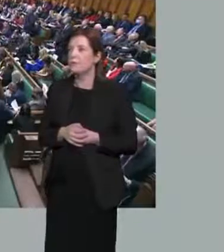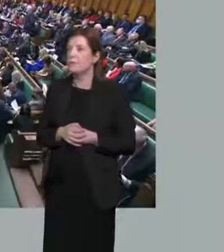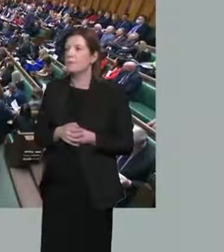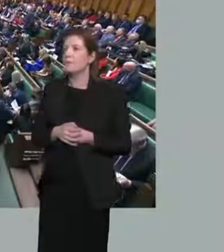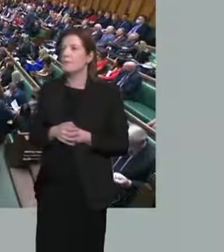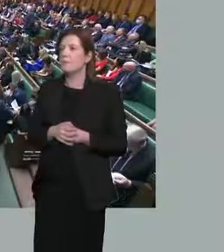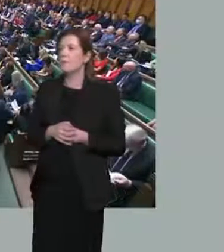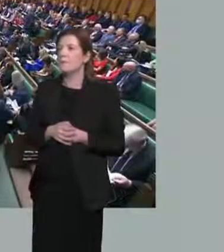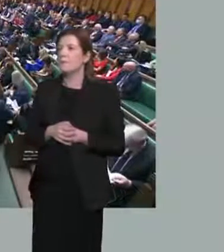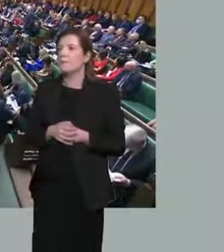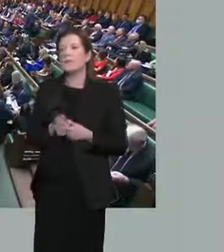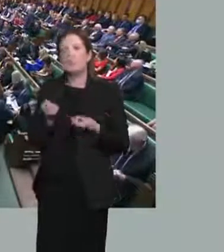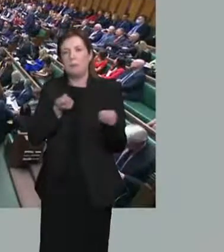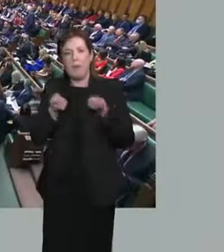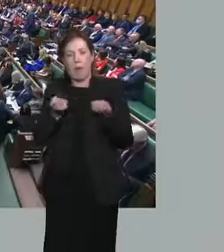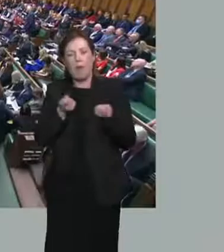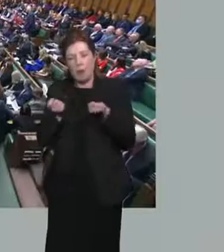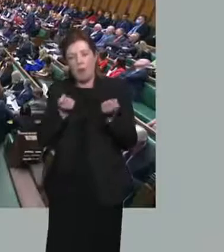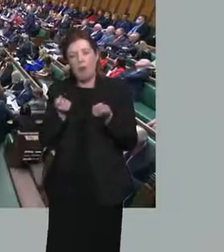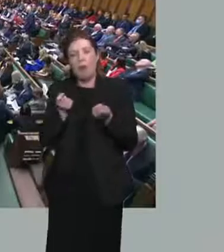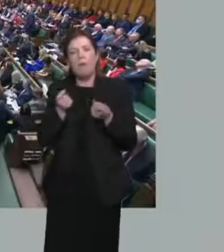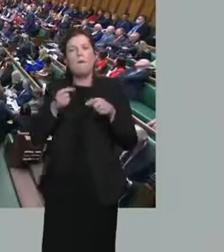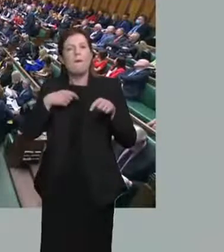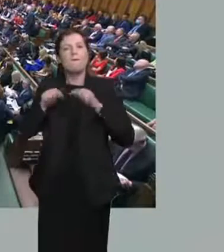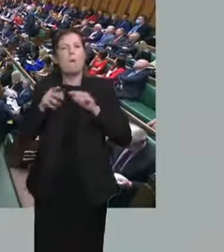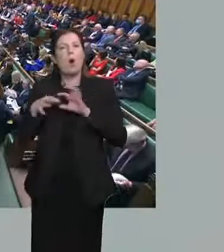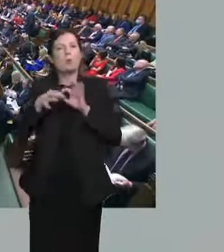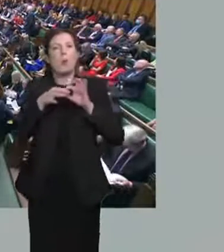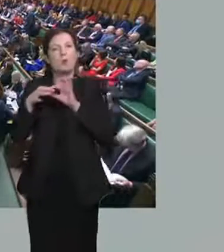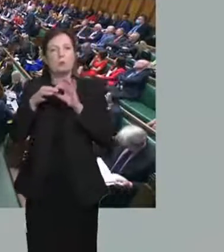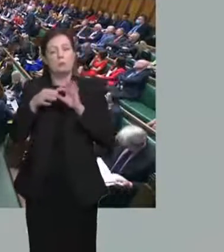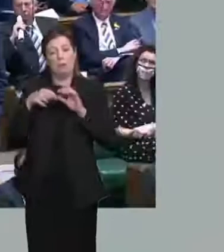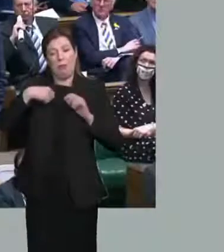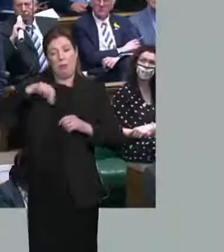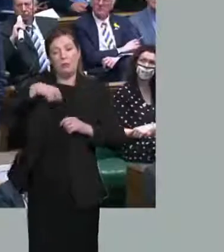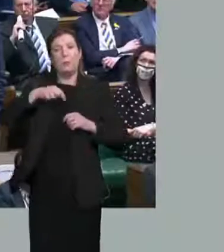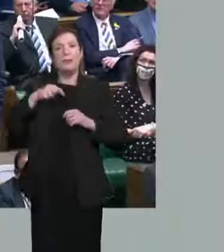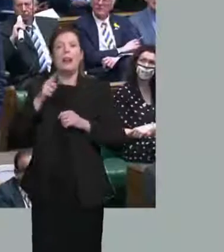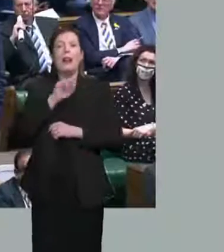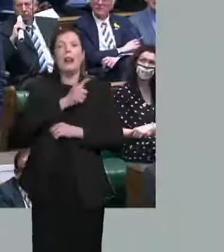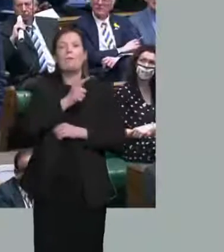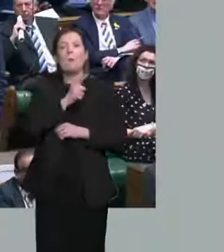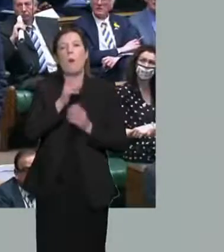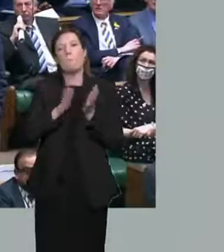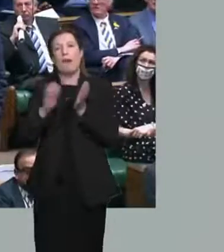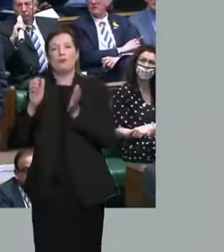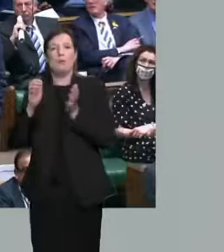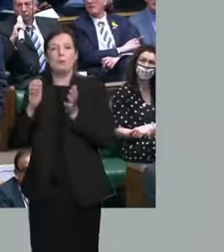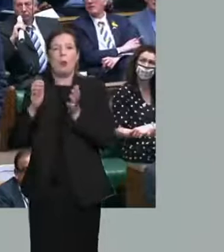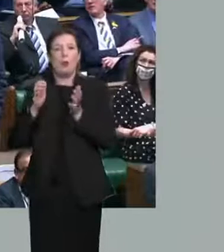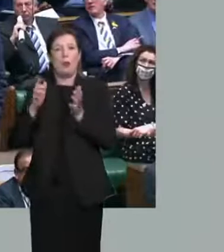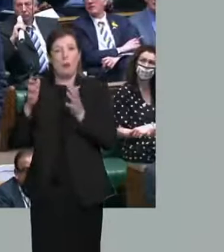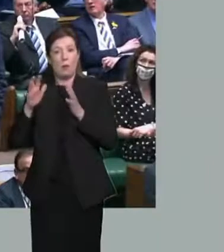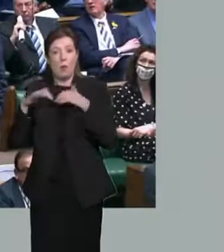Mr. Speaker, the Football Association are refusing to move the semi-final between Liverpool and Manchester City